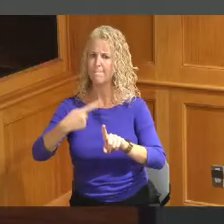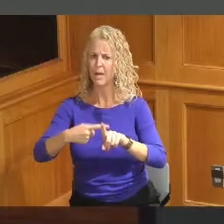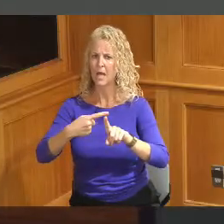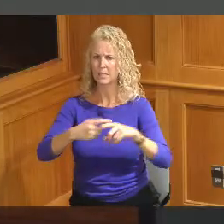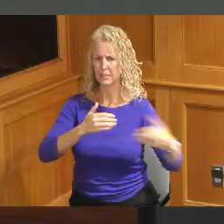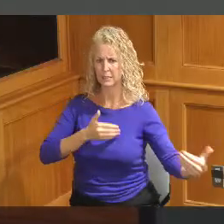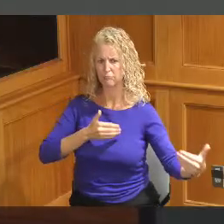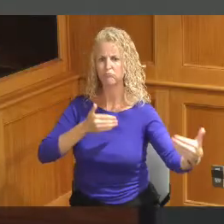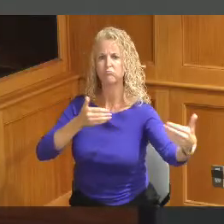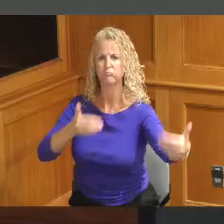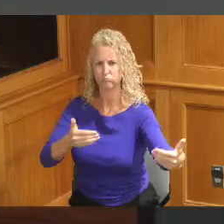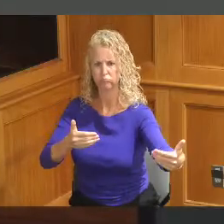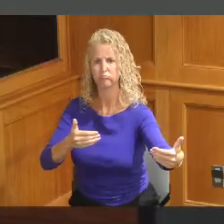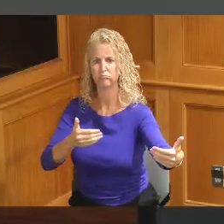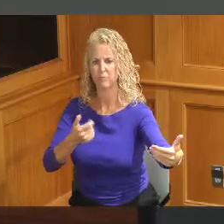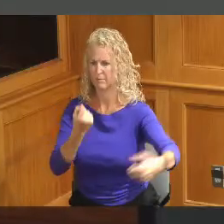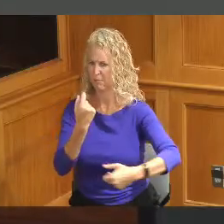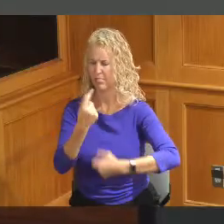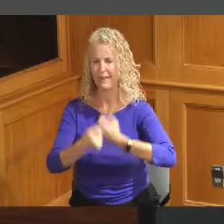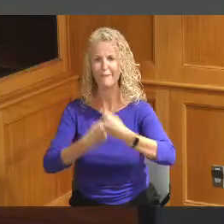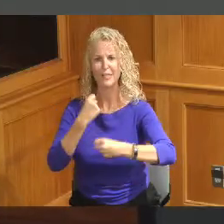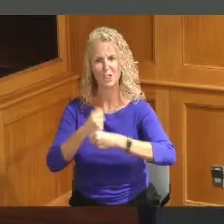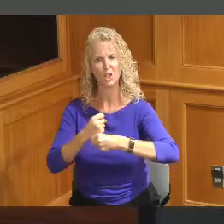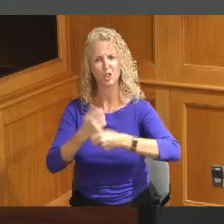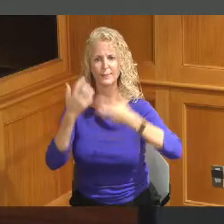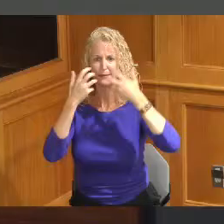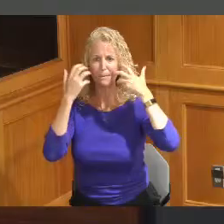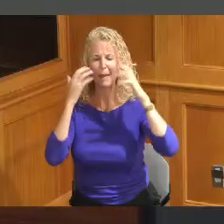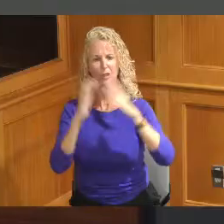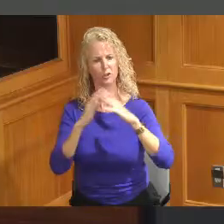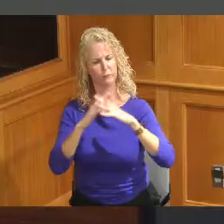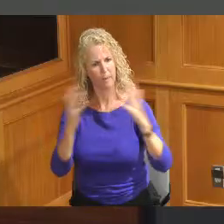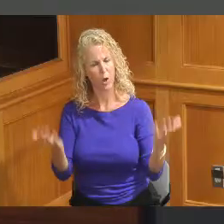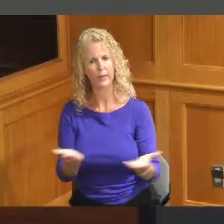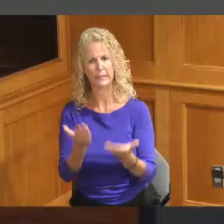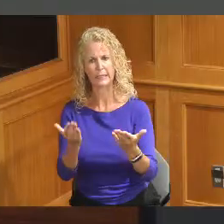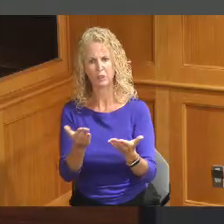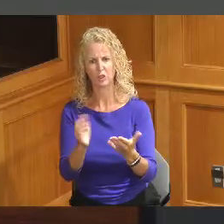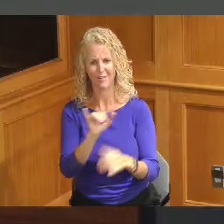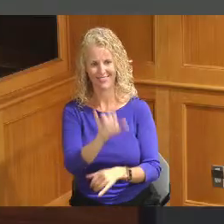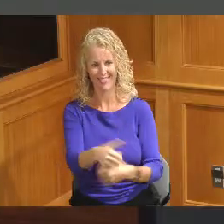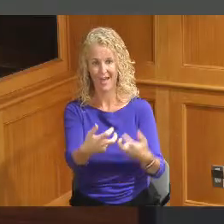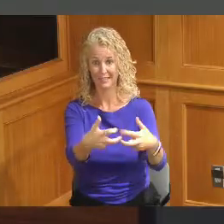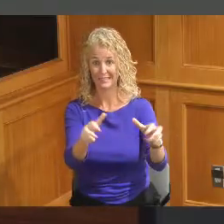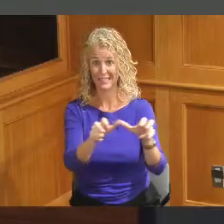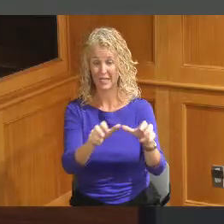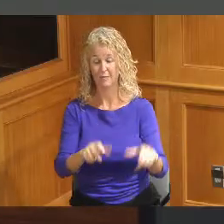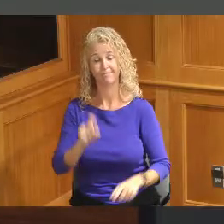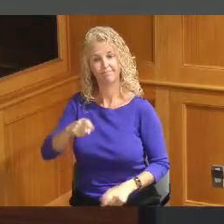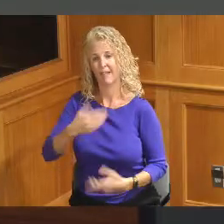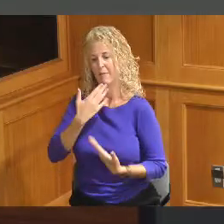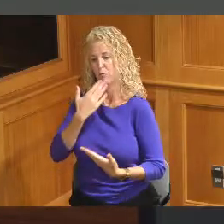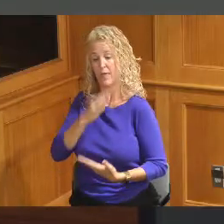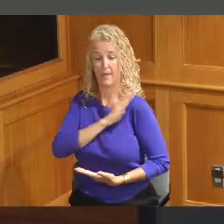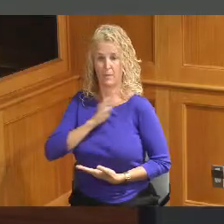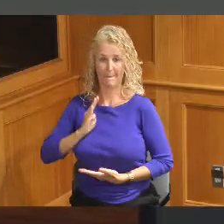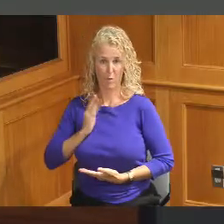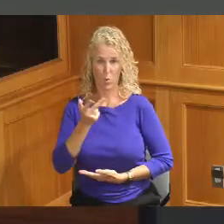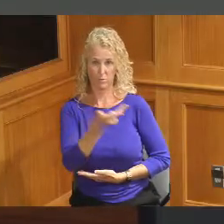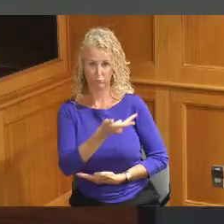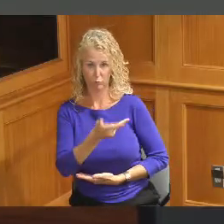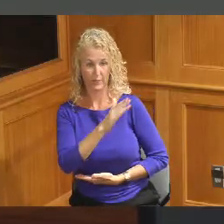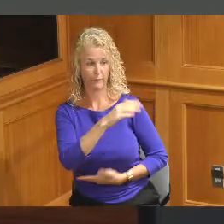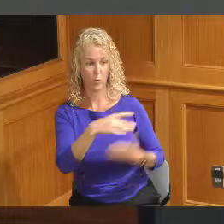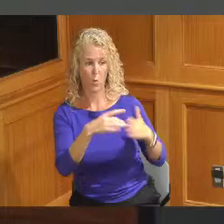decade plus of Bengals football in Hamilton County on the riverfront. I do want to thank the board for its